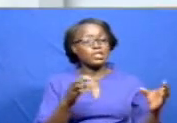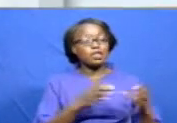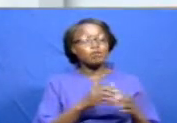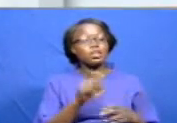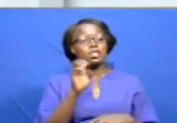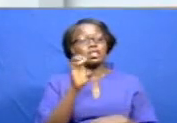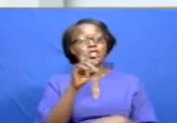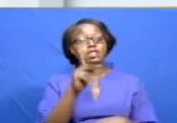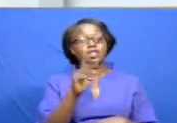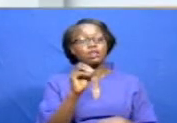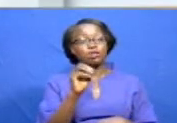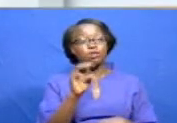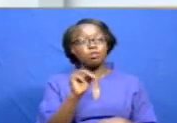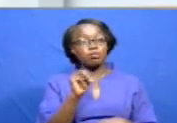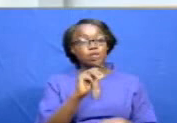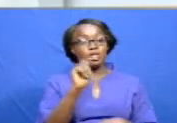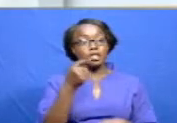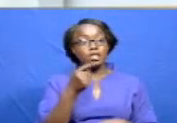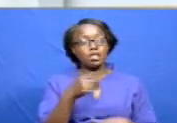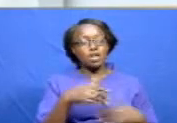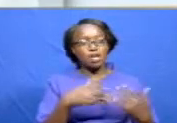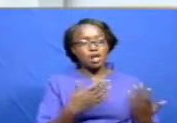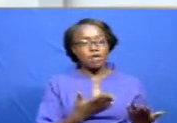Kenya. How is Telkom Kenya,